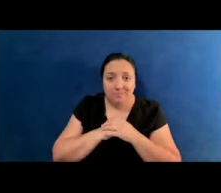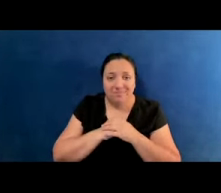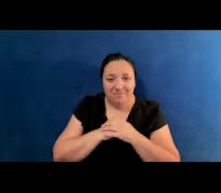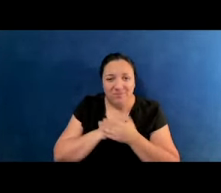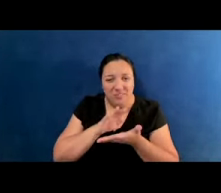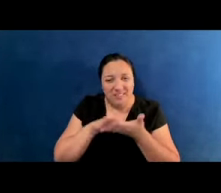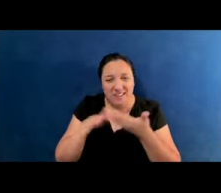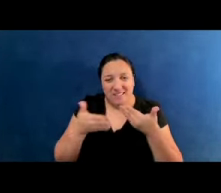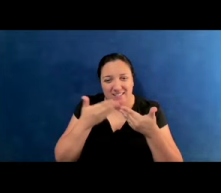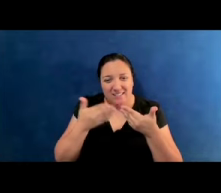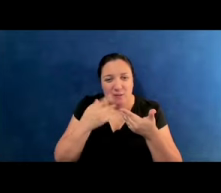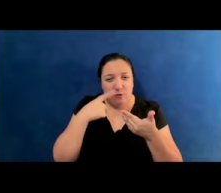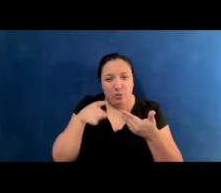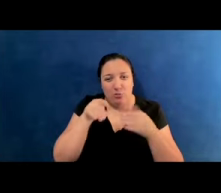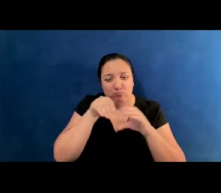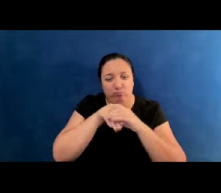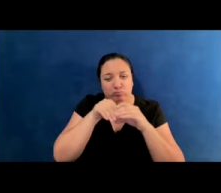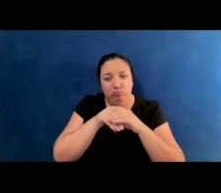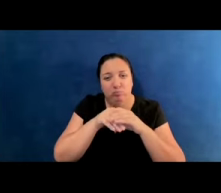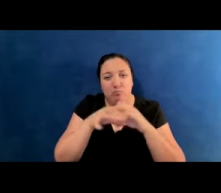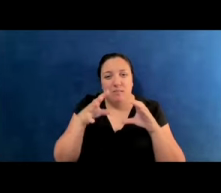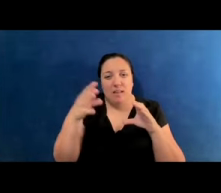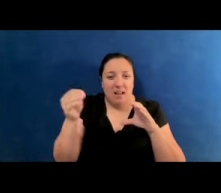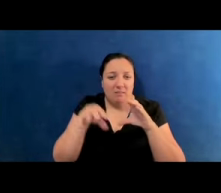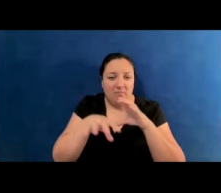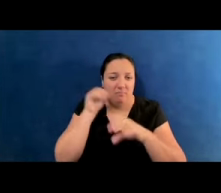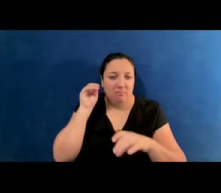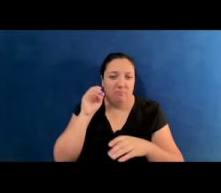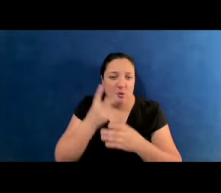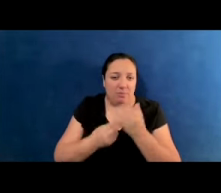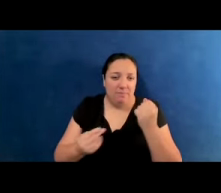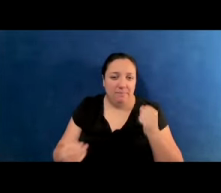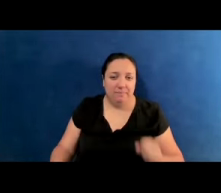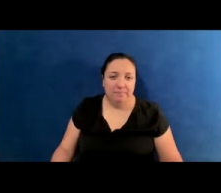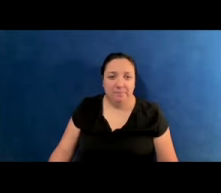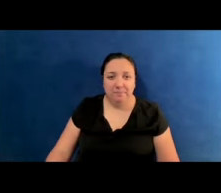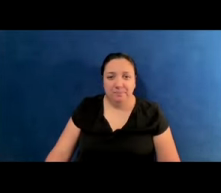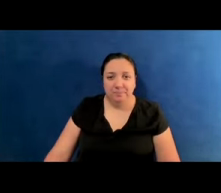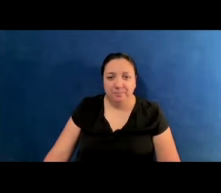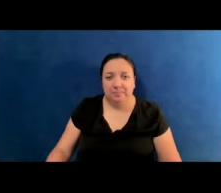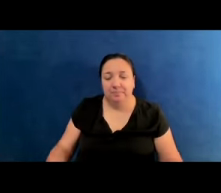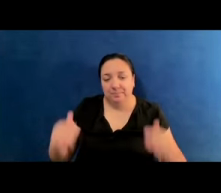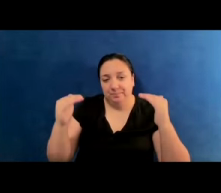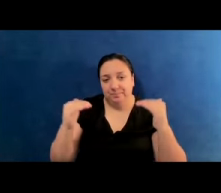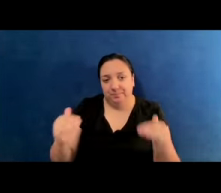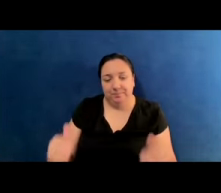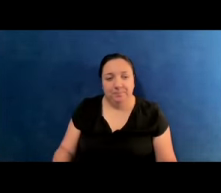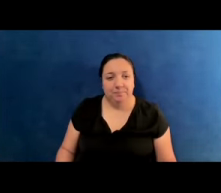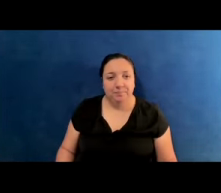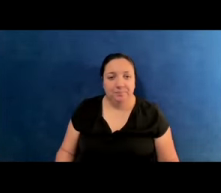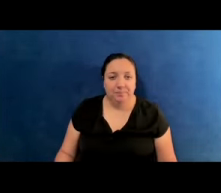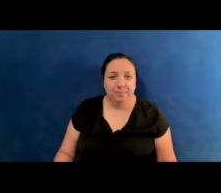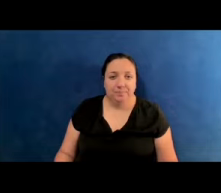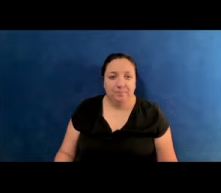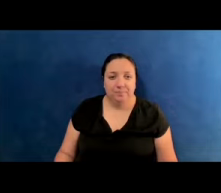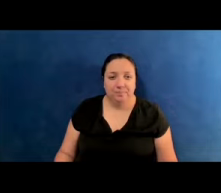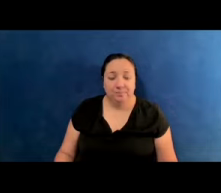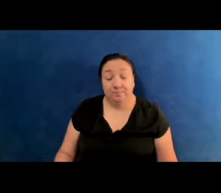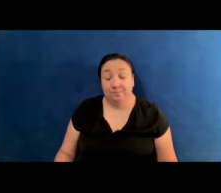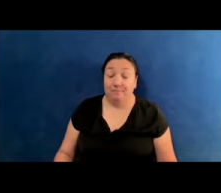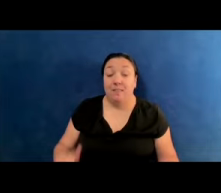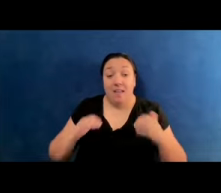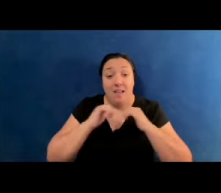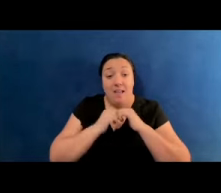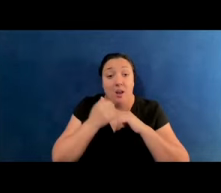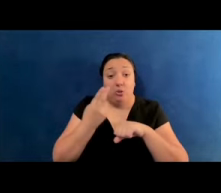it easy for you to put money in and take out of your ABLE account. Go to the next slide, please. Let's talk about using